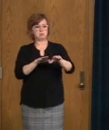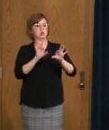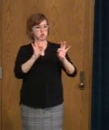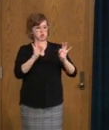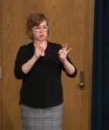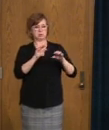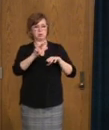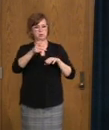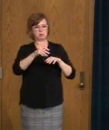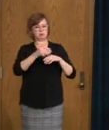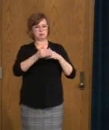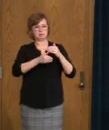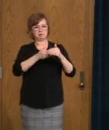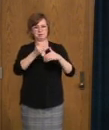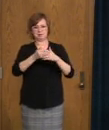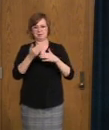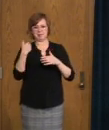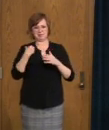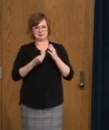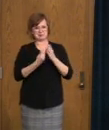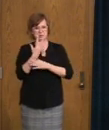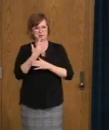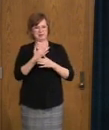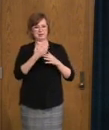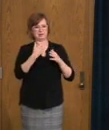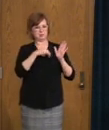surge planning in the spring. What we found